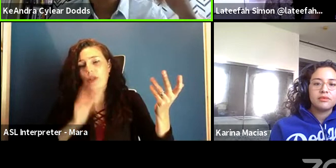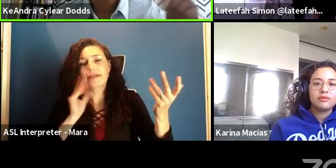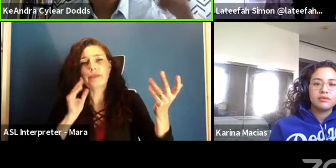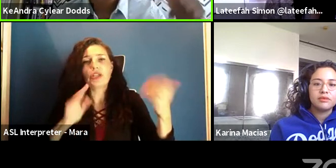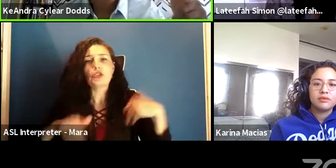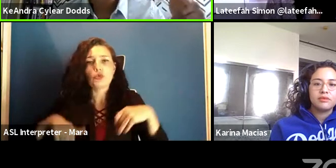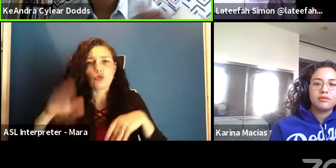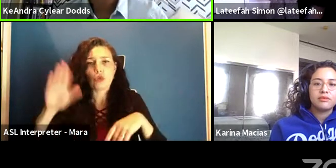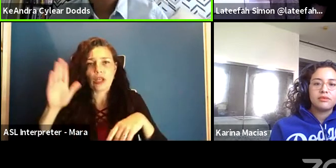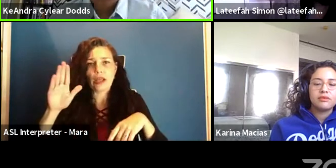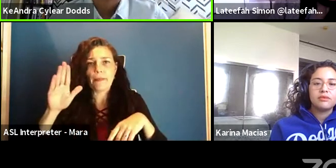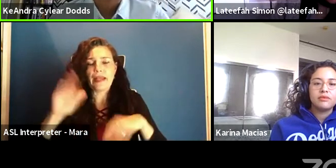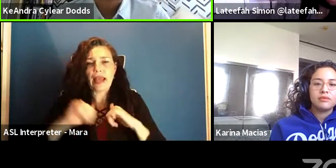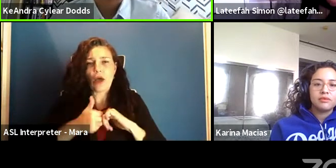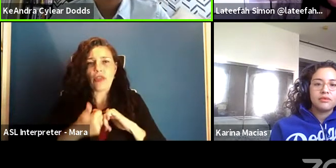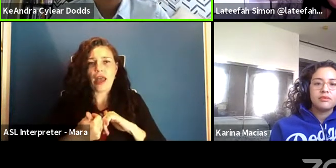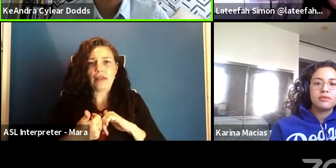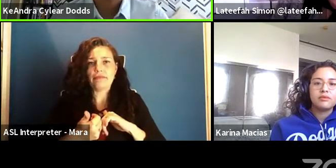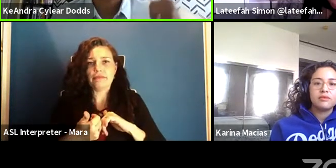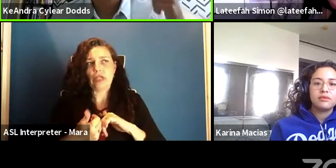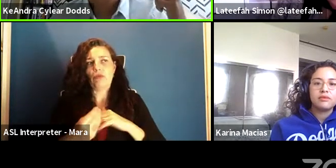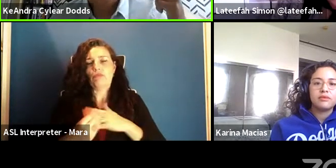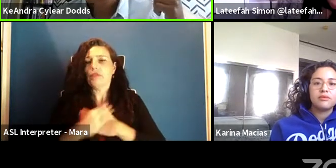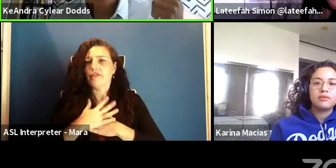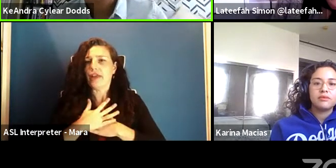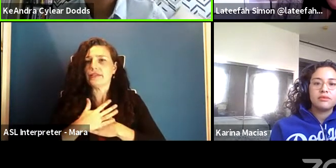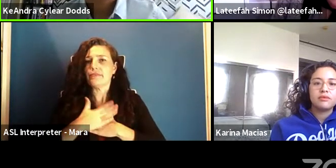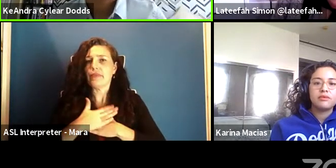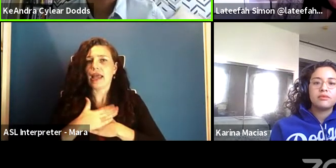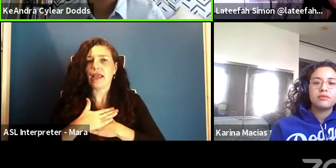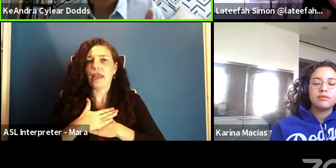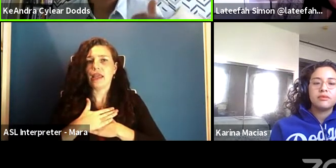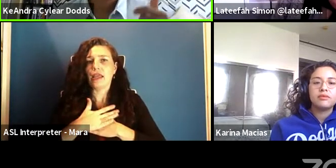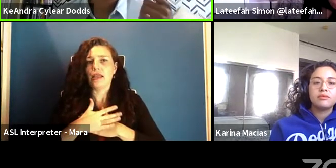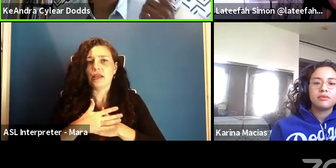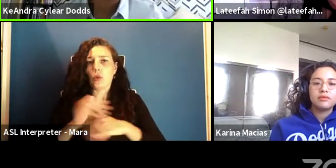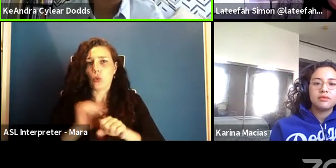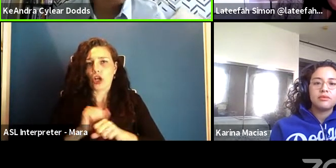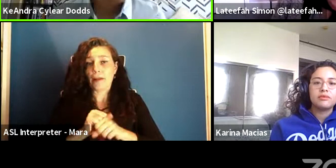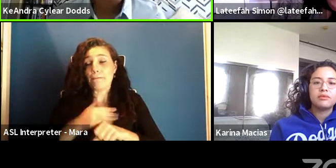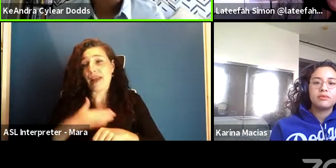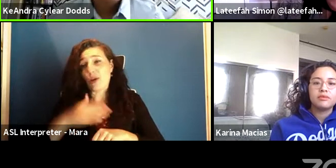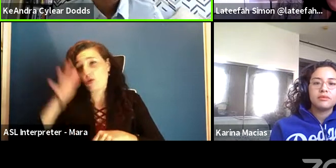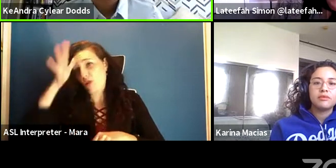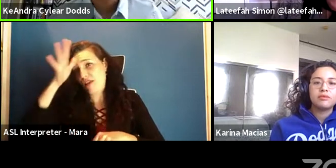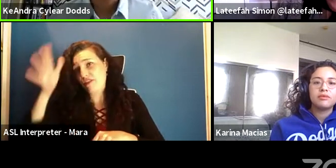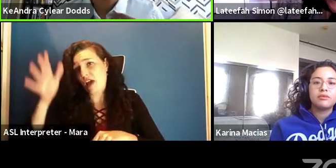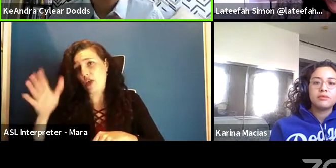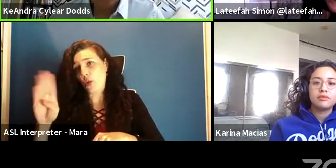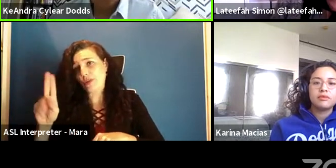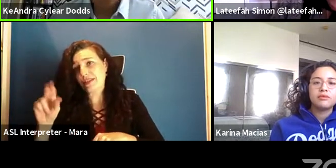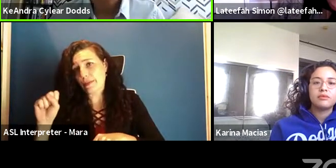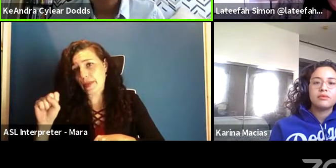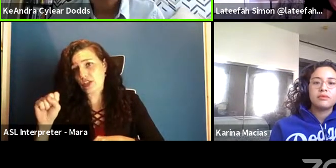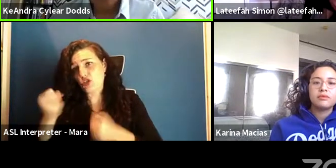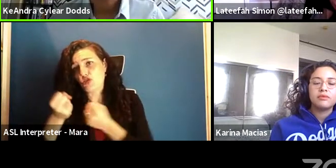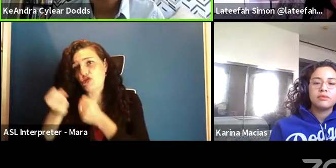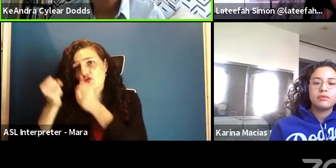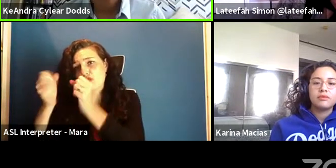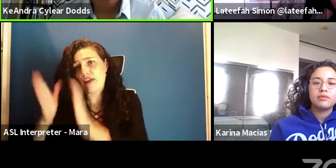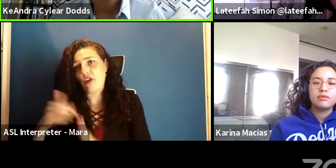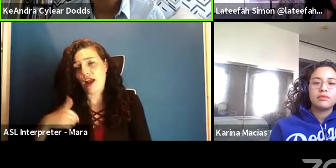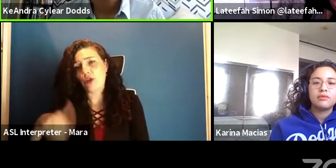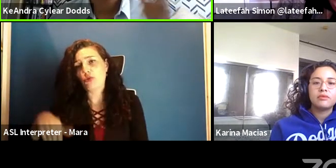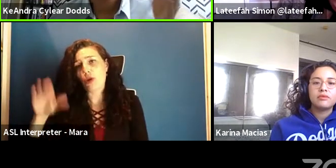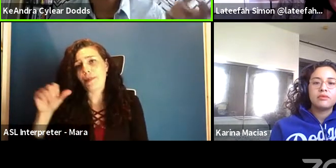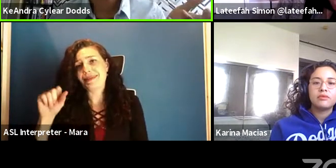that informs my work and how that, I mean, my grandfather was a bus driver. I grew up in St. Louis, which was always like